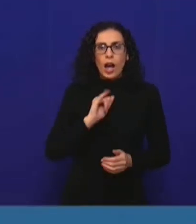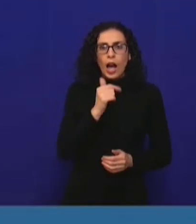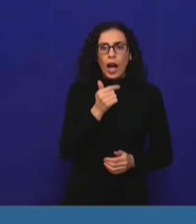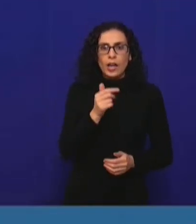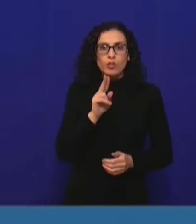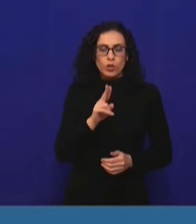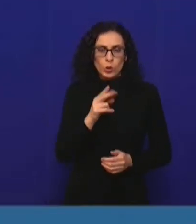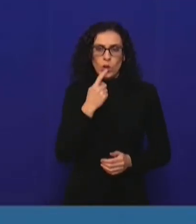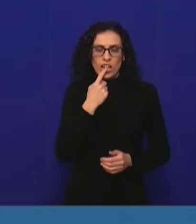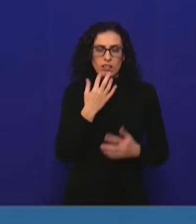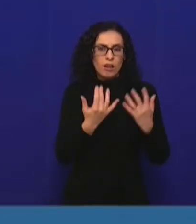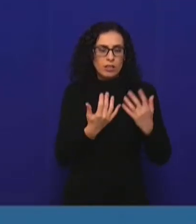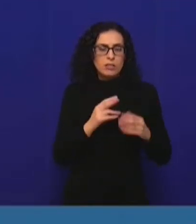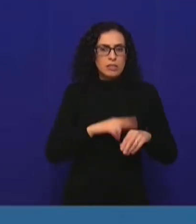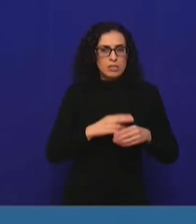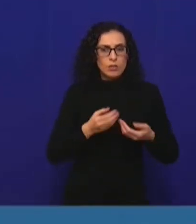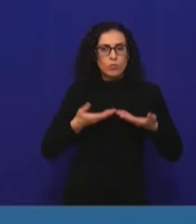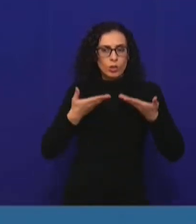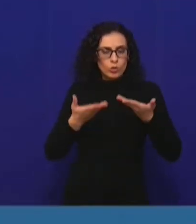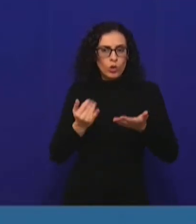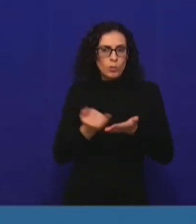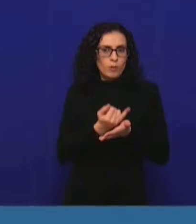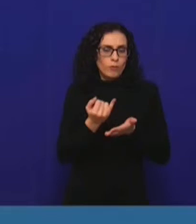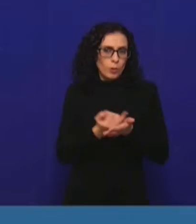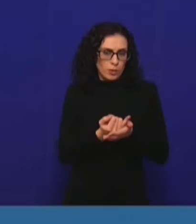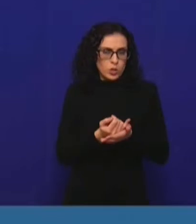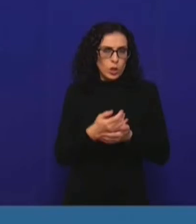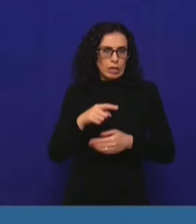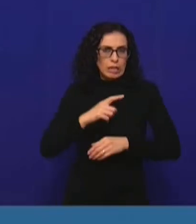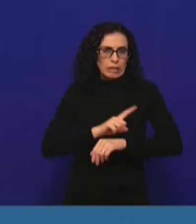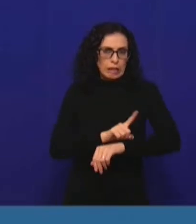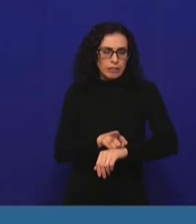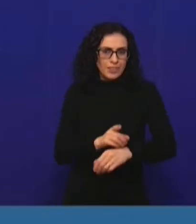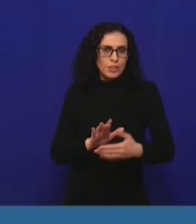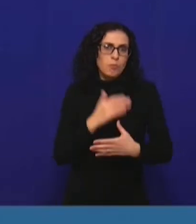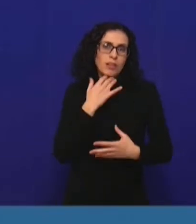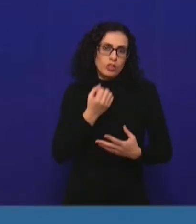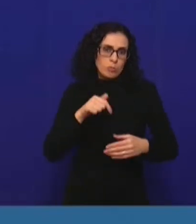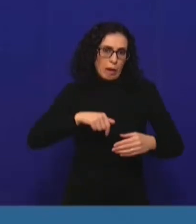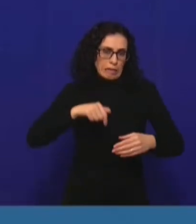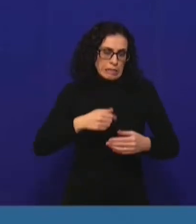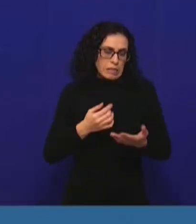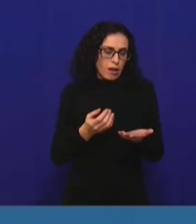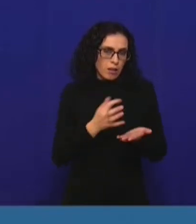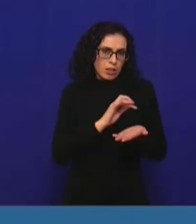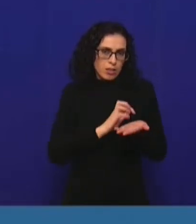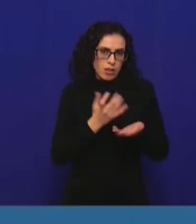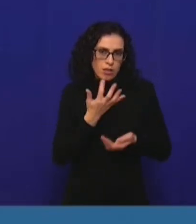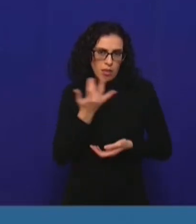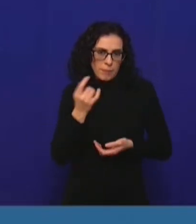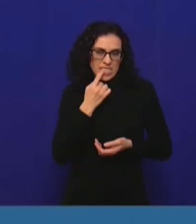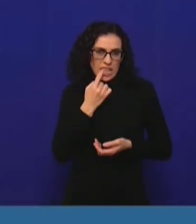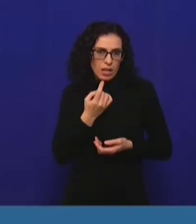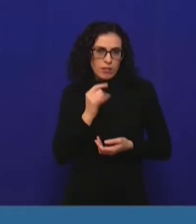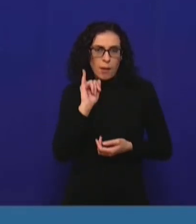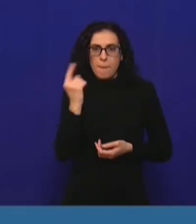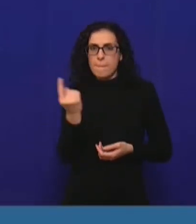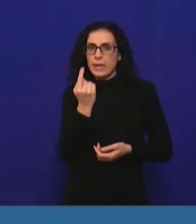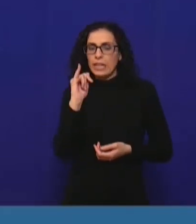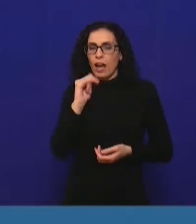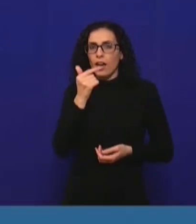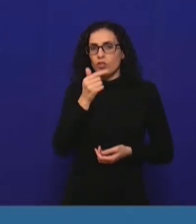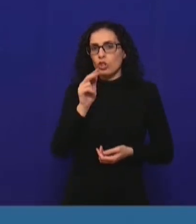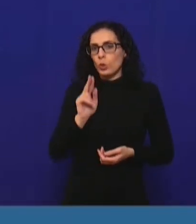nistgħu ngħaddulkom dik l-informazzjoni għaliex m'għandix id-dettall kollu hawnhekk fuq bħalissa. Meta nħarsu naqra lejn in-nies li